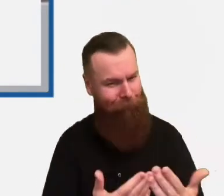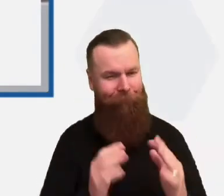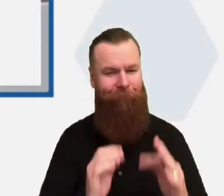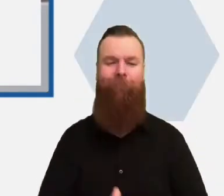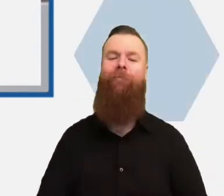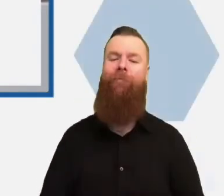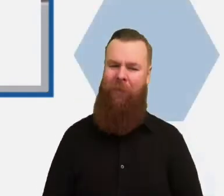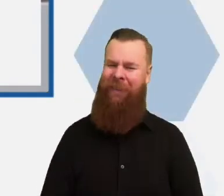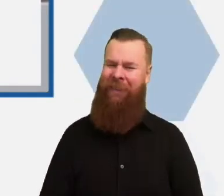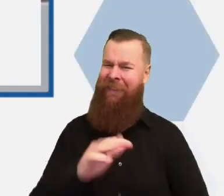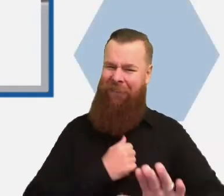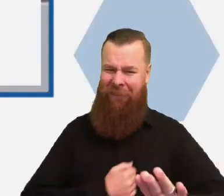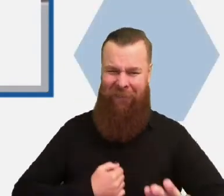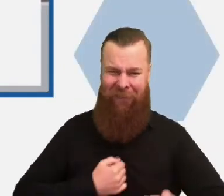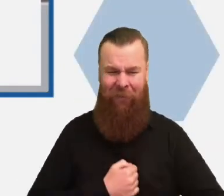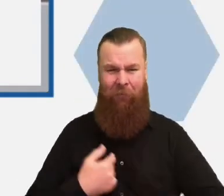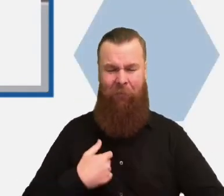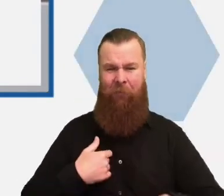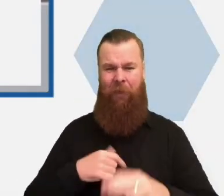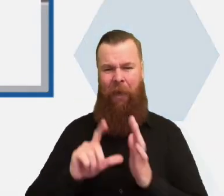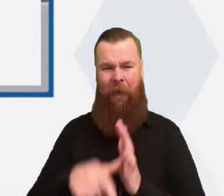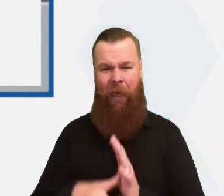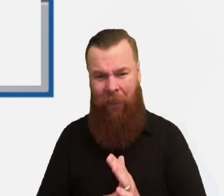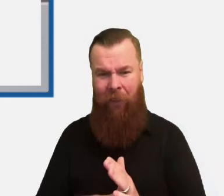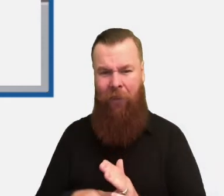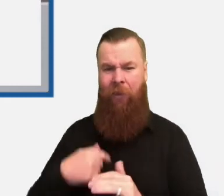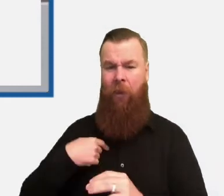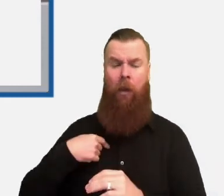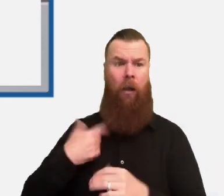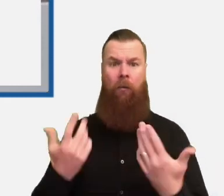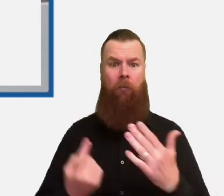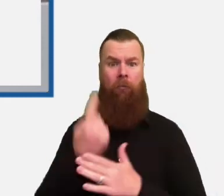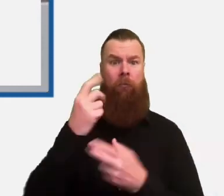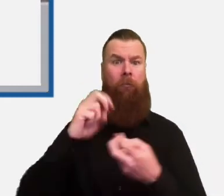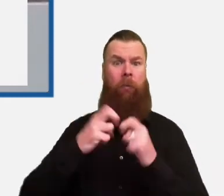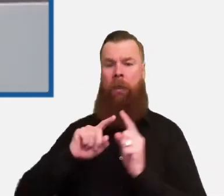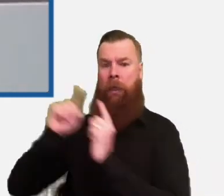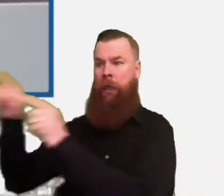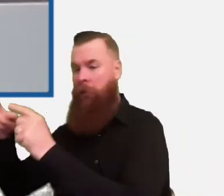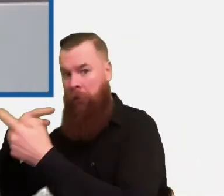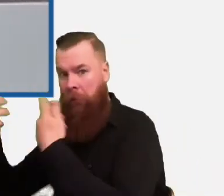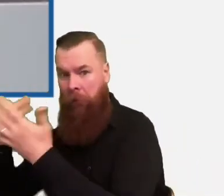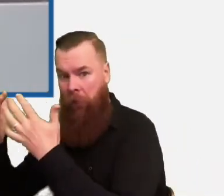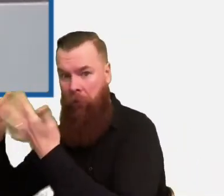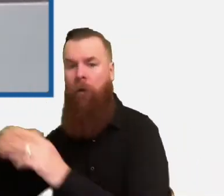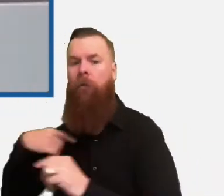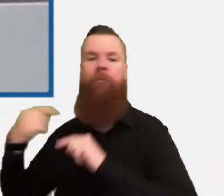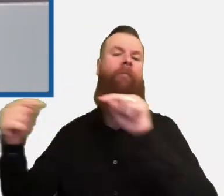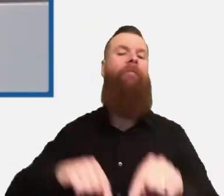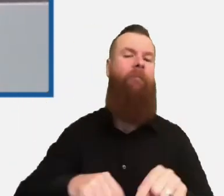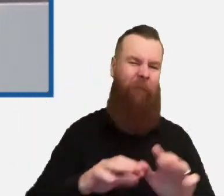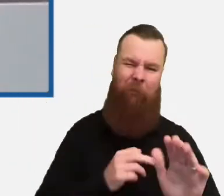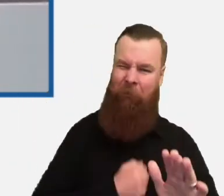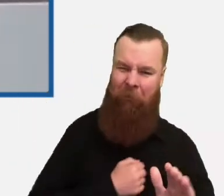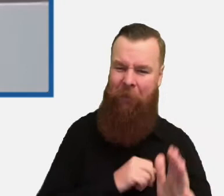with. First of all, in interest of time, let me recognize all who are online without naming names. Really happy to